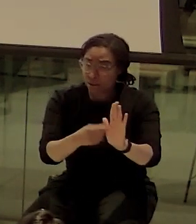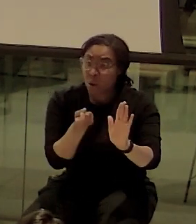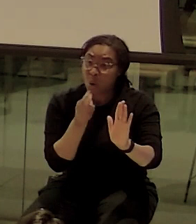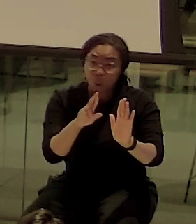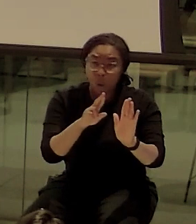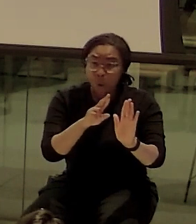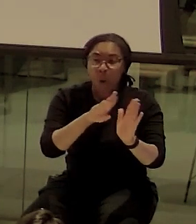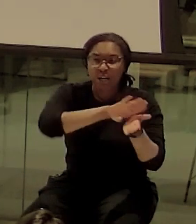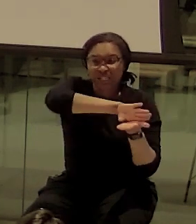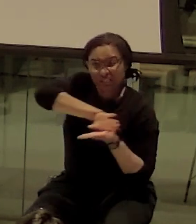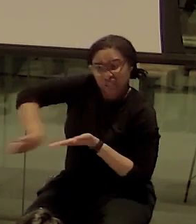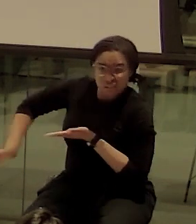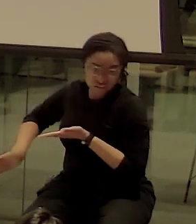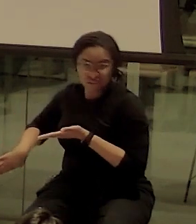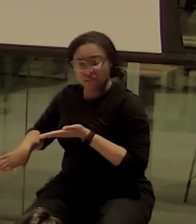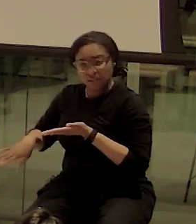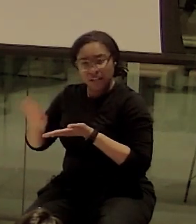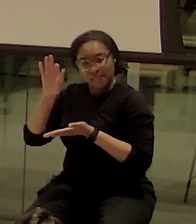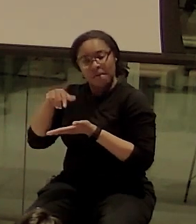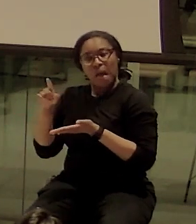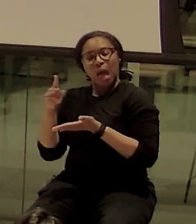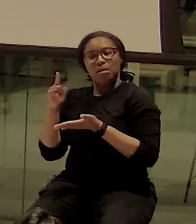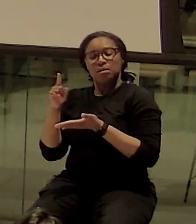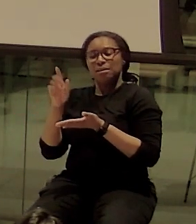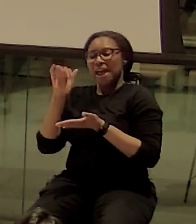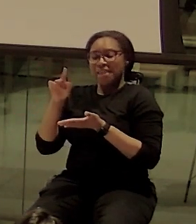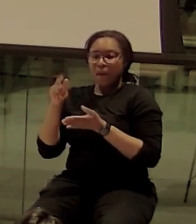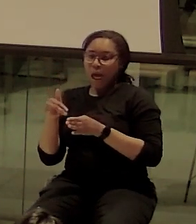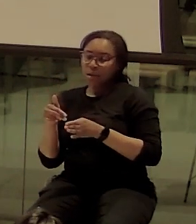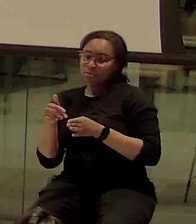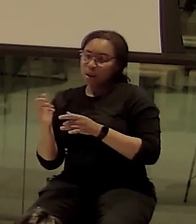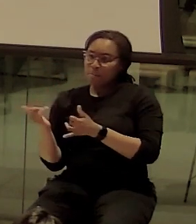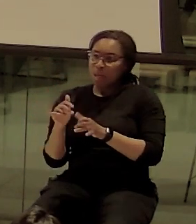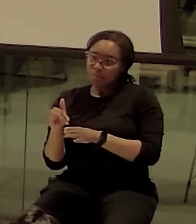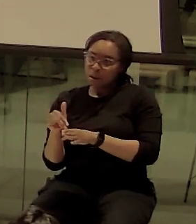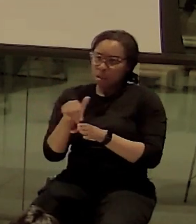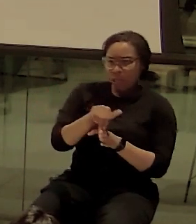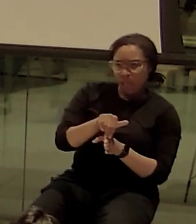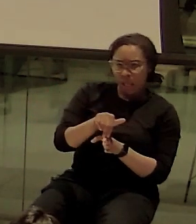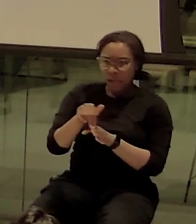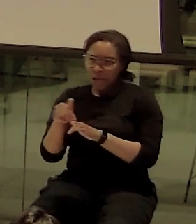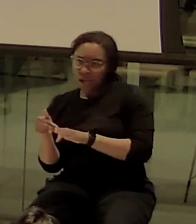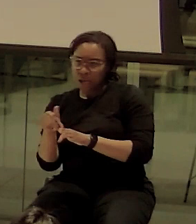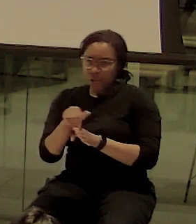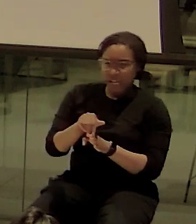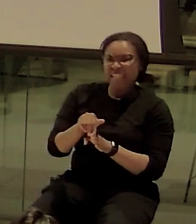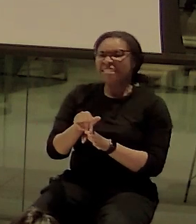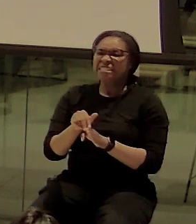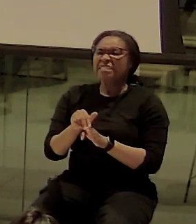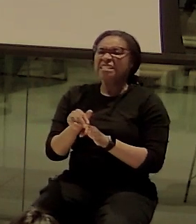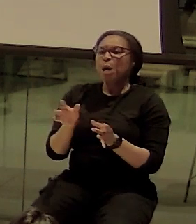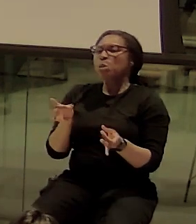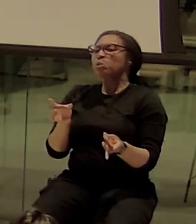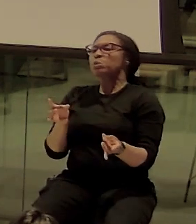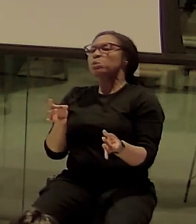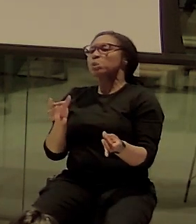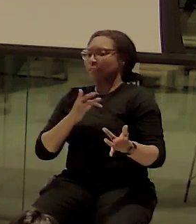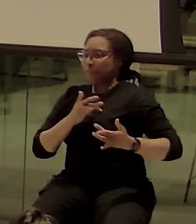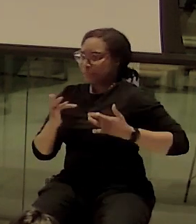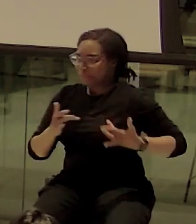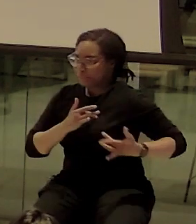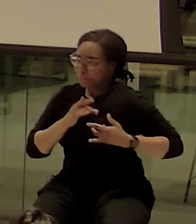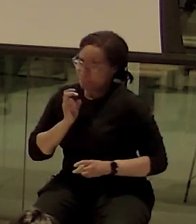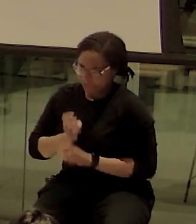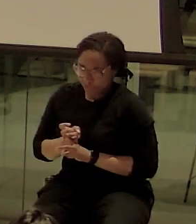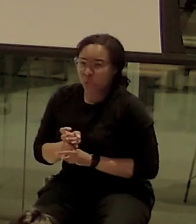getting rid of the racist imagination. And that play between that is what makes her work, again, slippery, makes it ambiguous, makes it